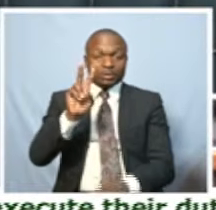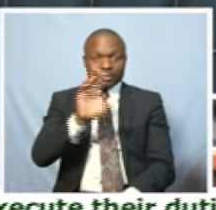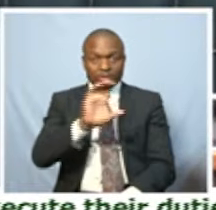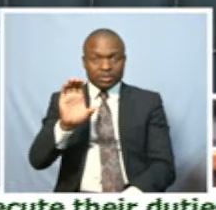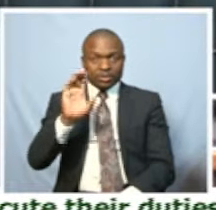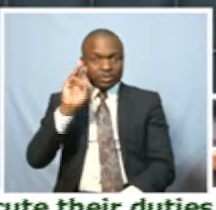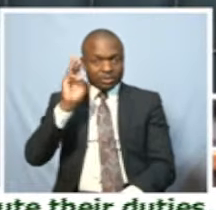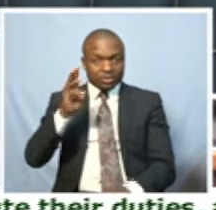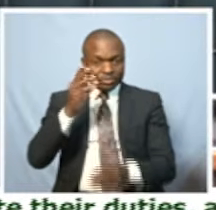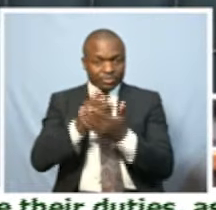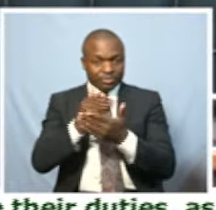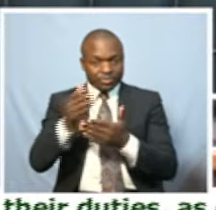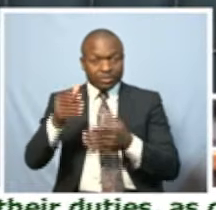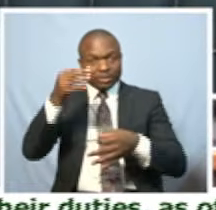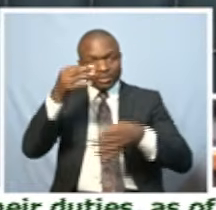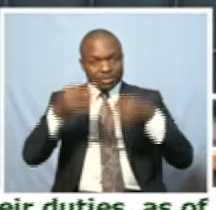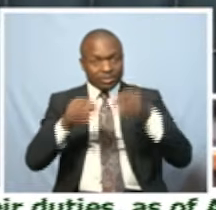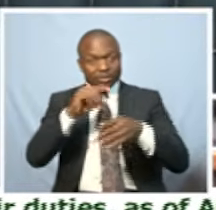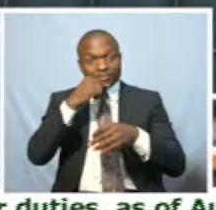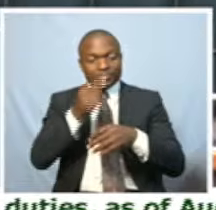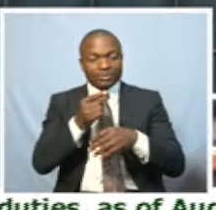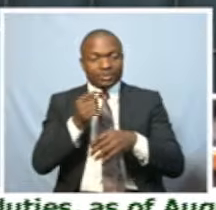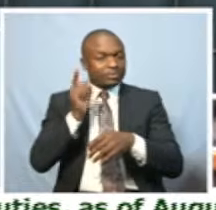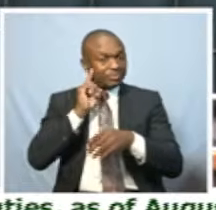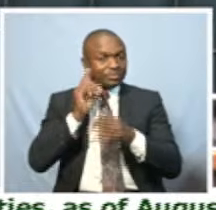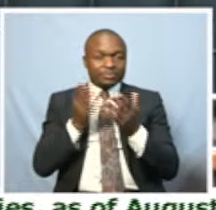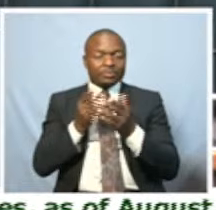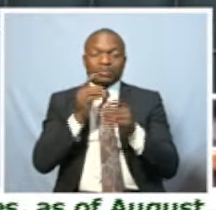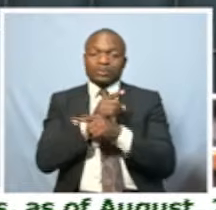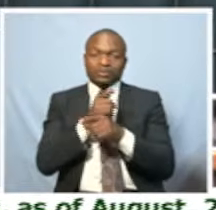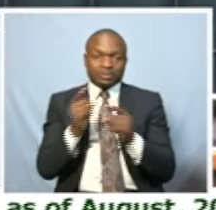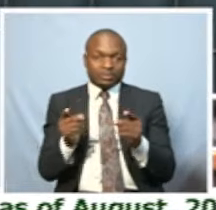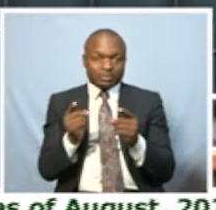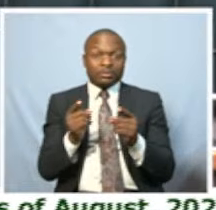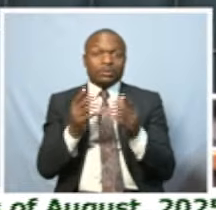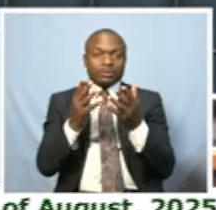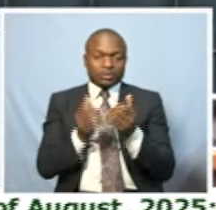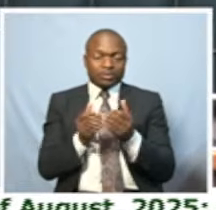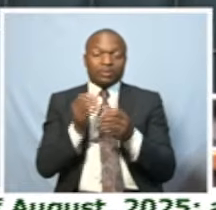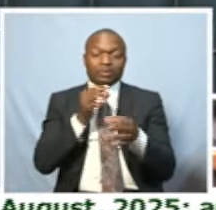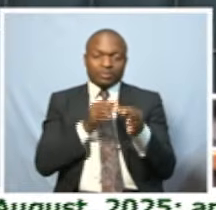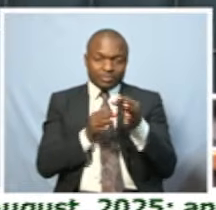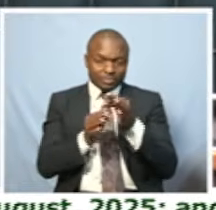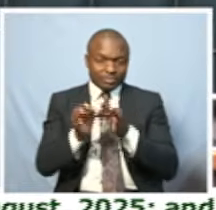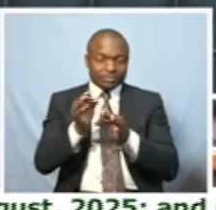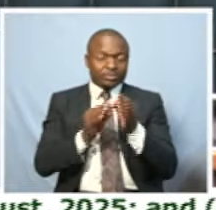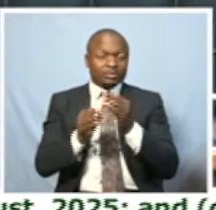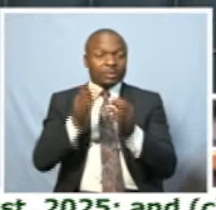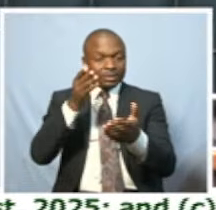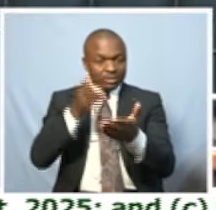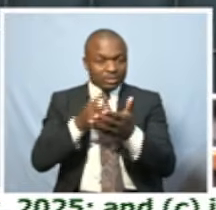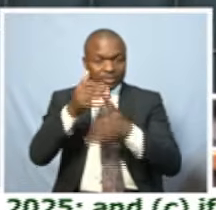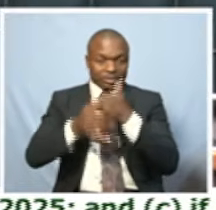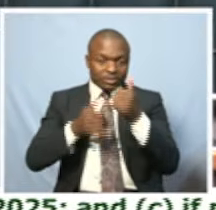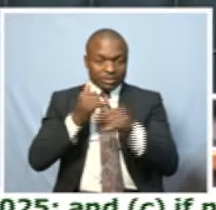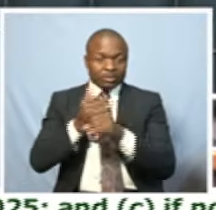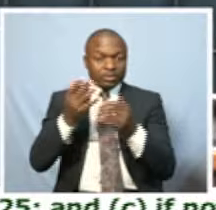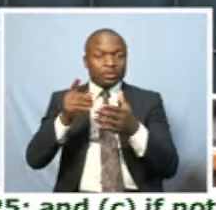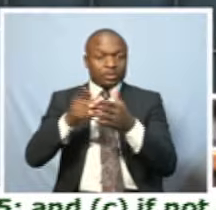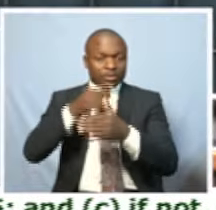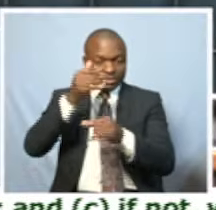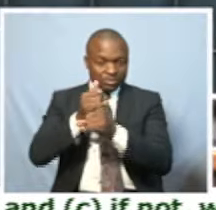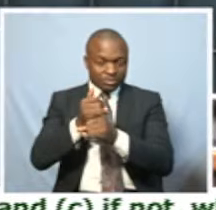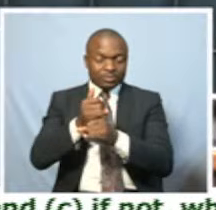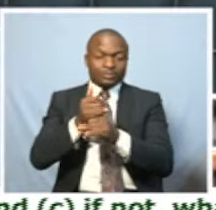are going to be bought. If he stated, then I didn't hear properly. I would just like to seek his clarification. Is it this year or next year,